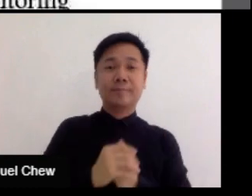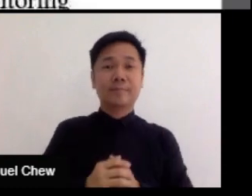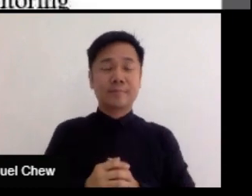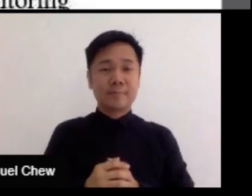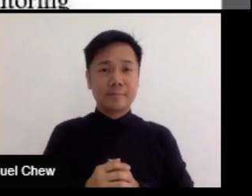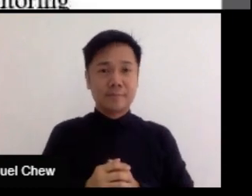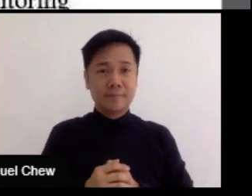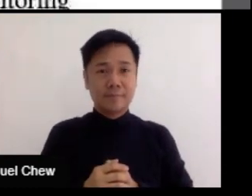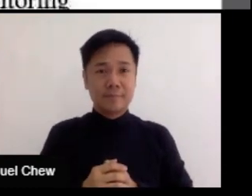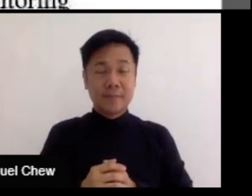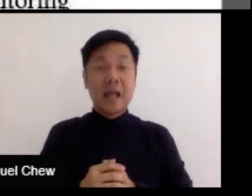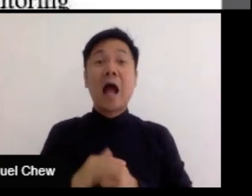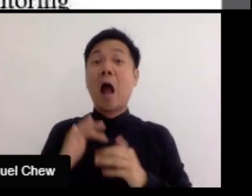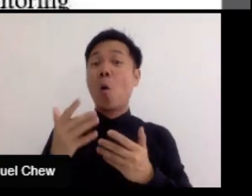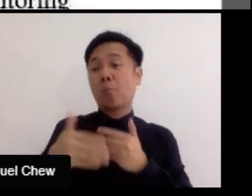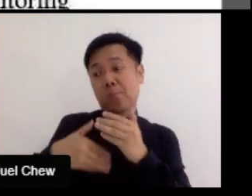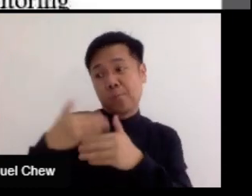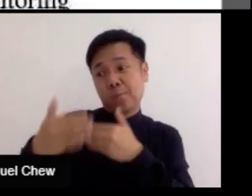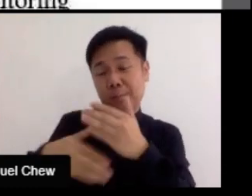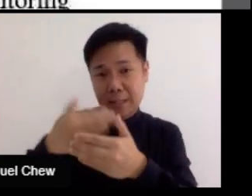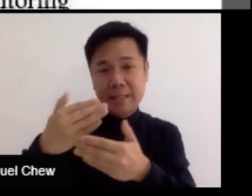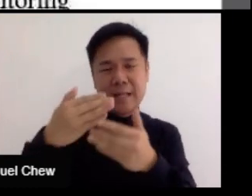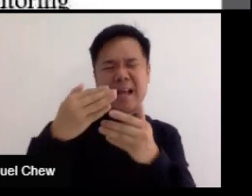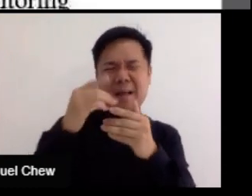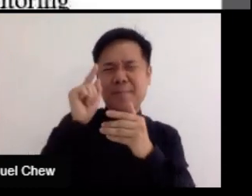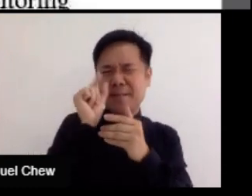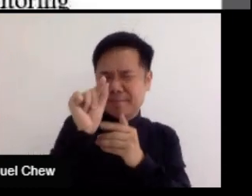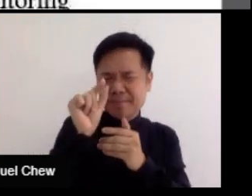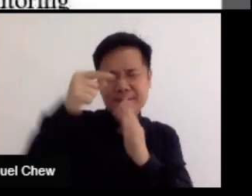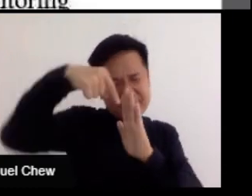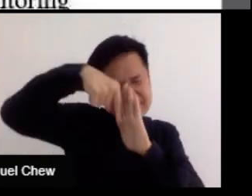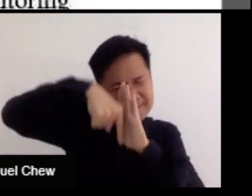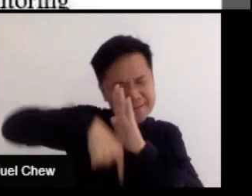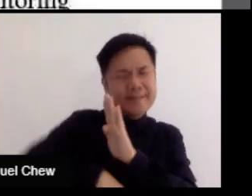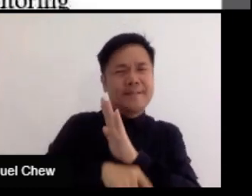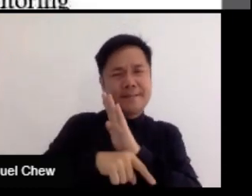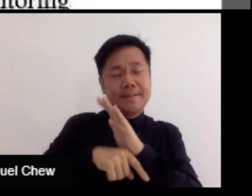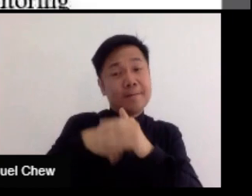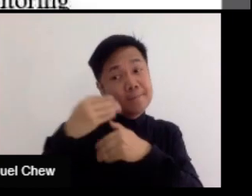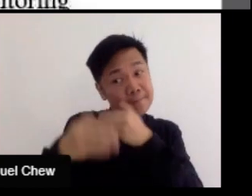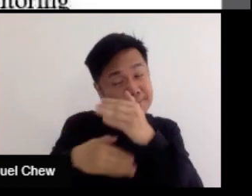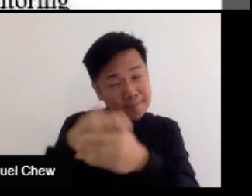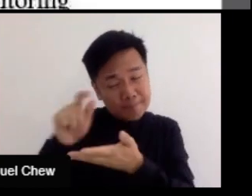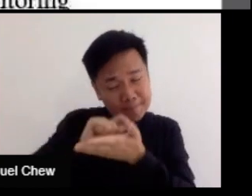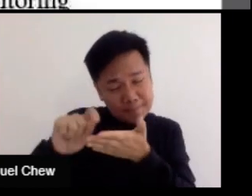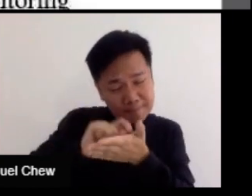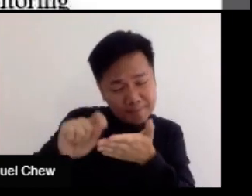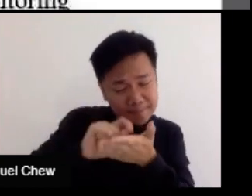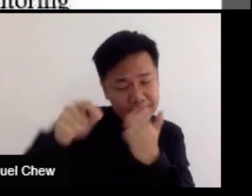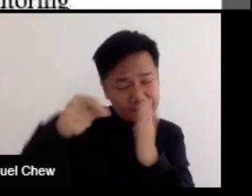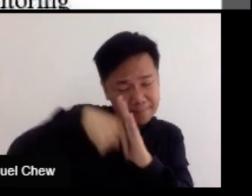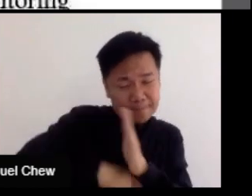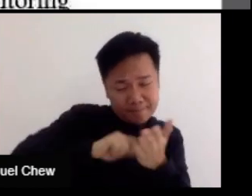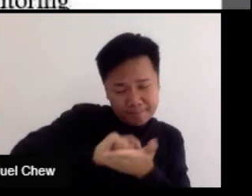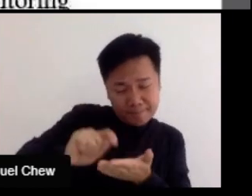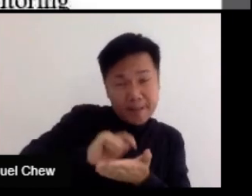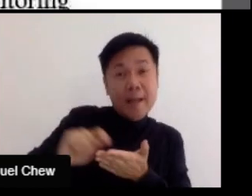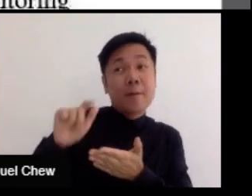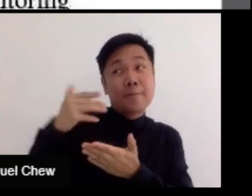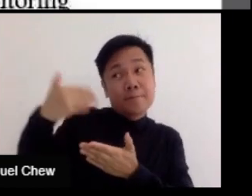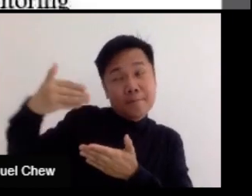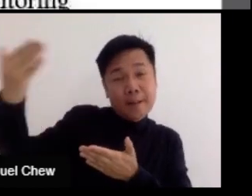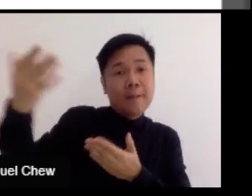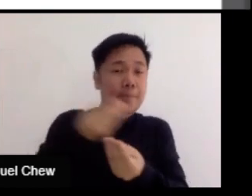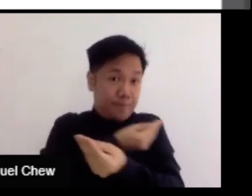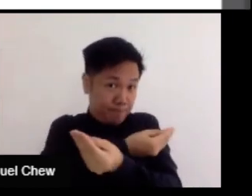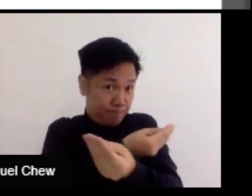detailed report of proceedings, a slightly more detailed report of the proceedings would be prepared in the coming days and circulated for agreement, and